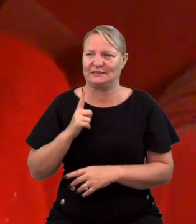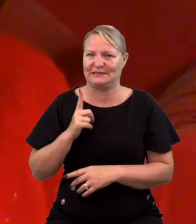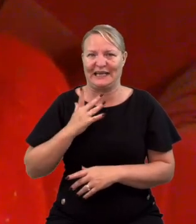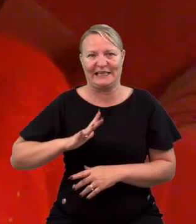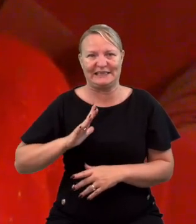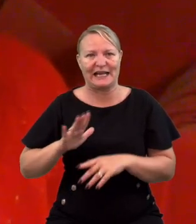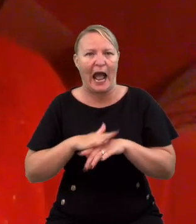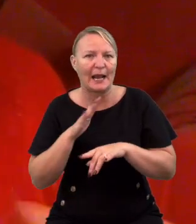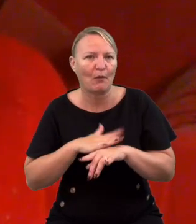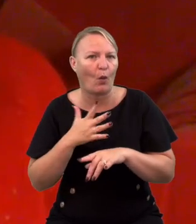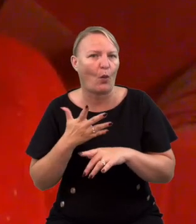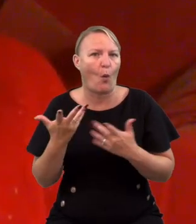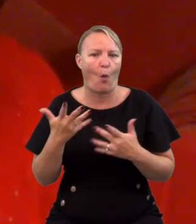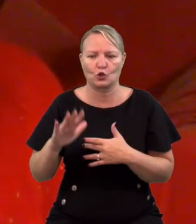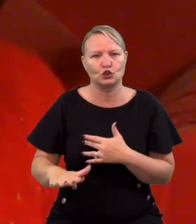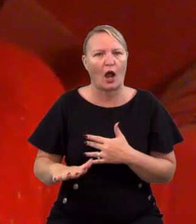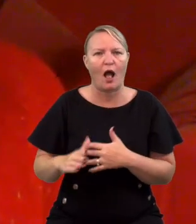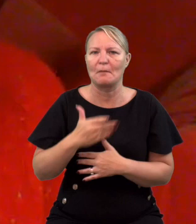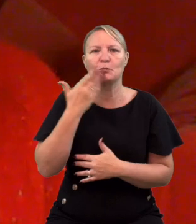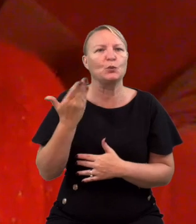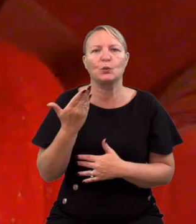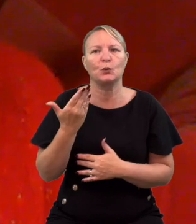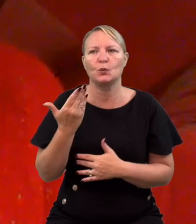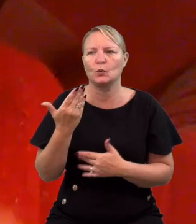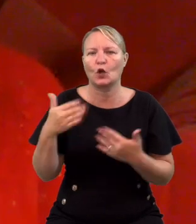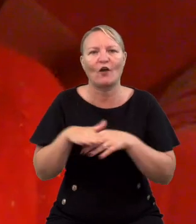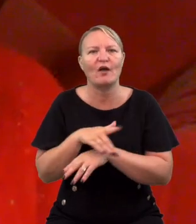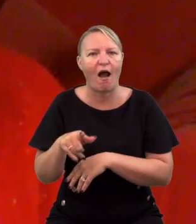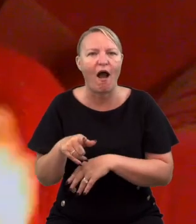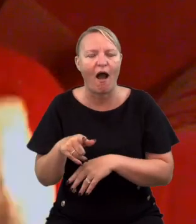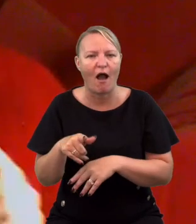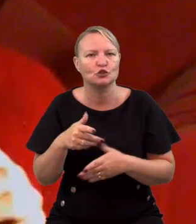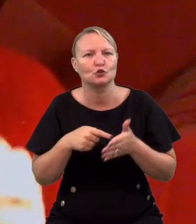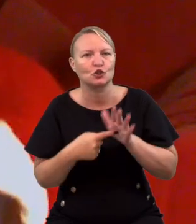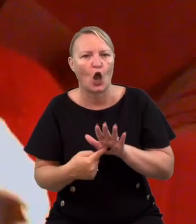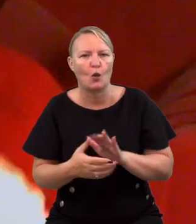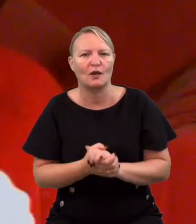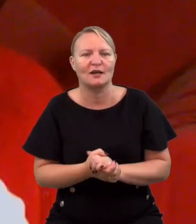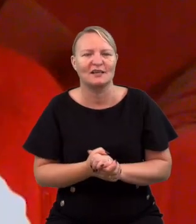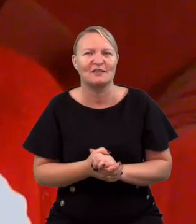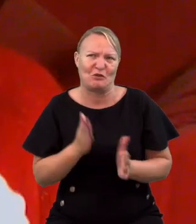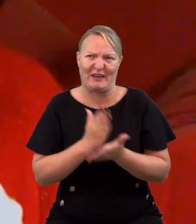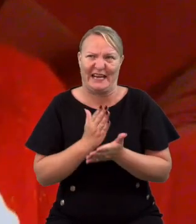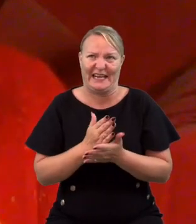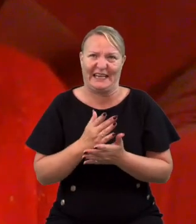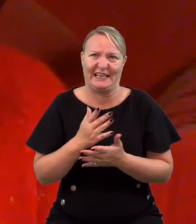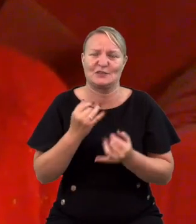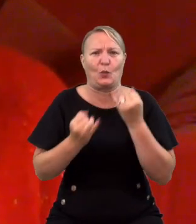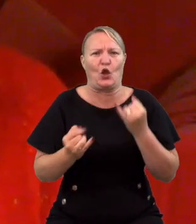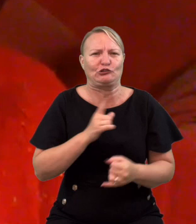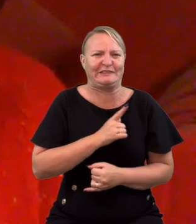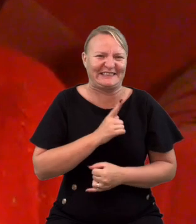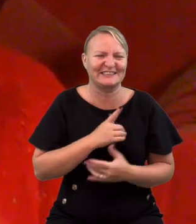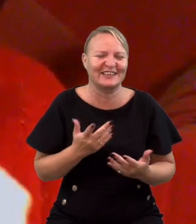need an animal or a child or something that they don't have an actor to show. It's actually about the worst reason, I would say, to